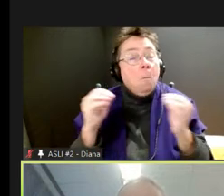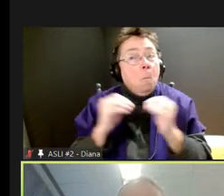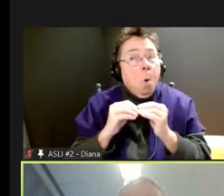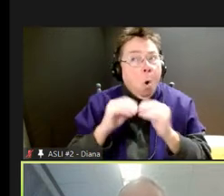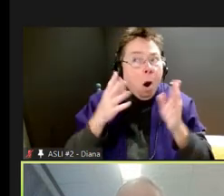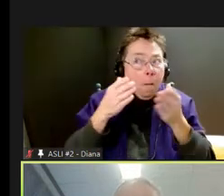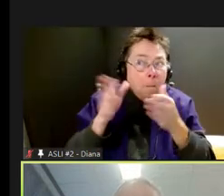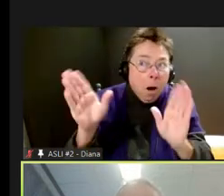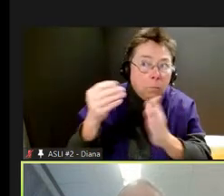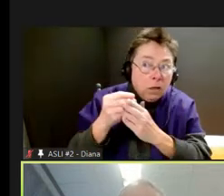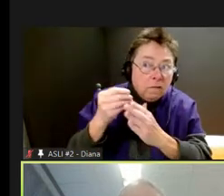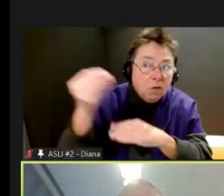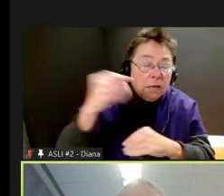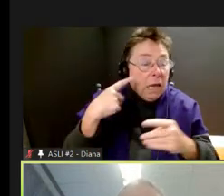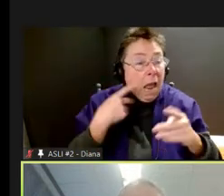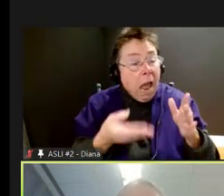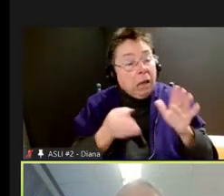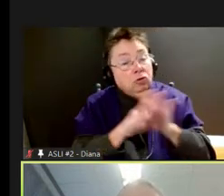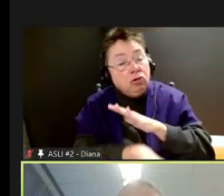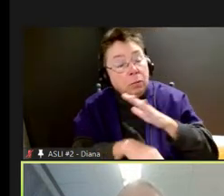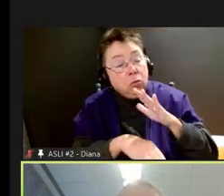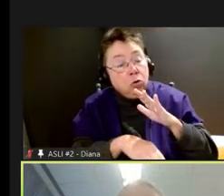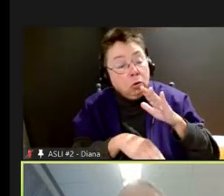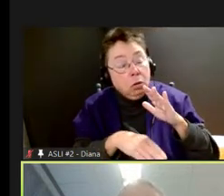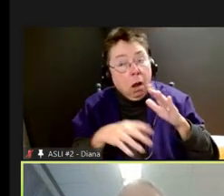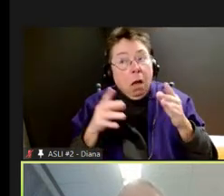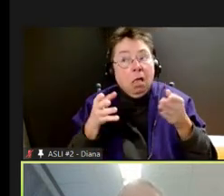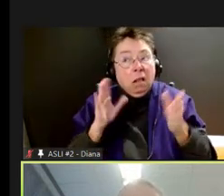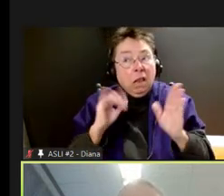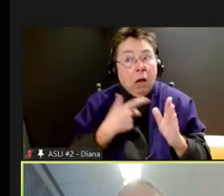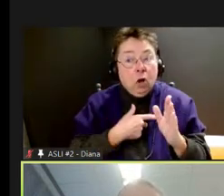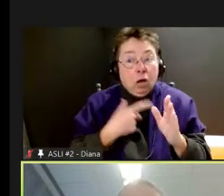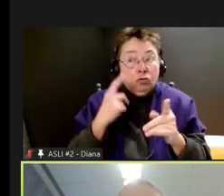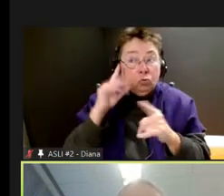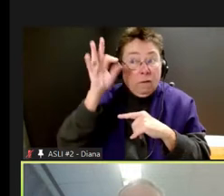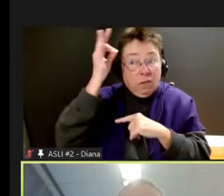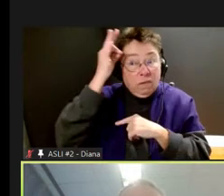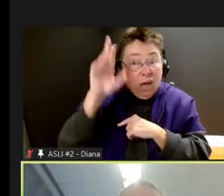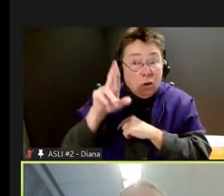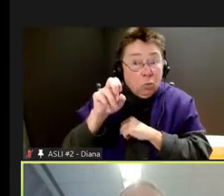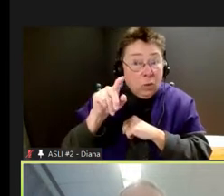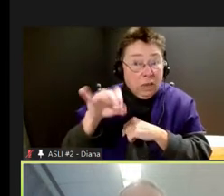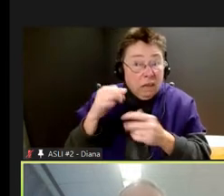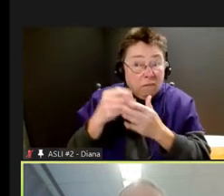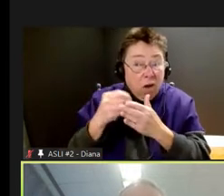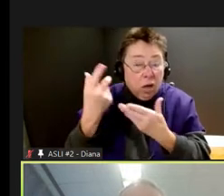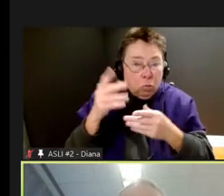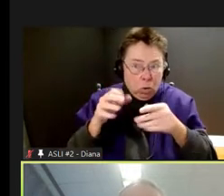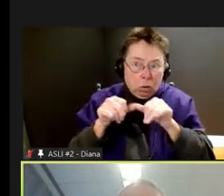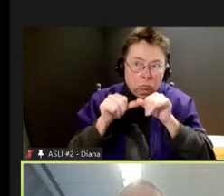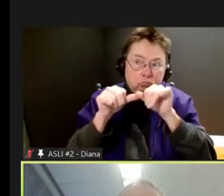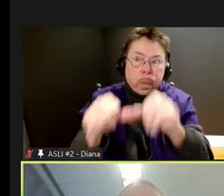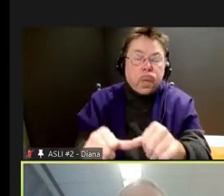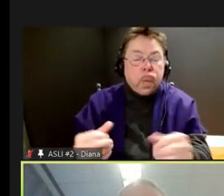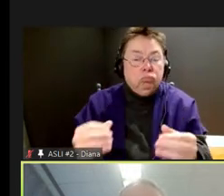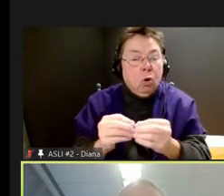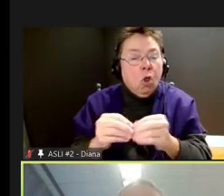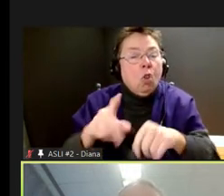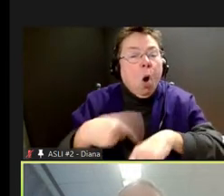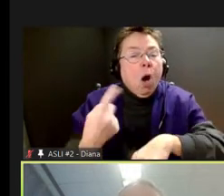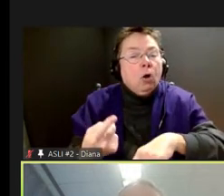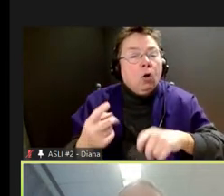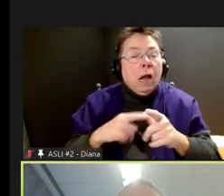and lower expenses have allowed us to extend the life of the federal relief funds. The 2022 forecast